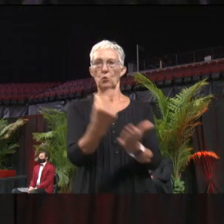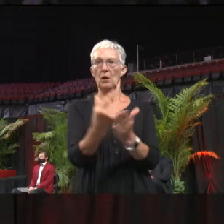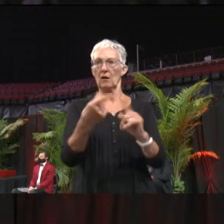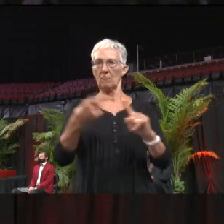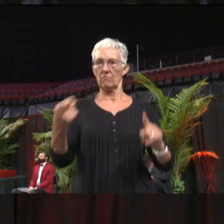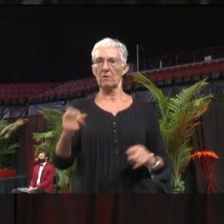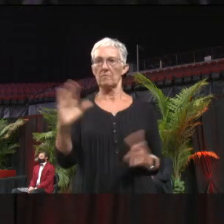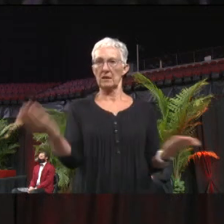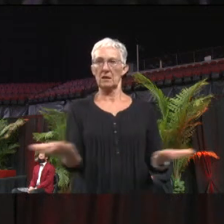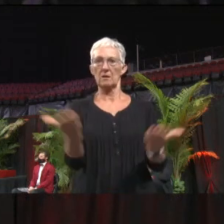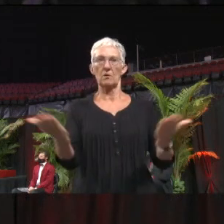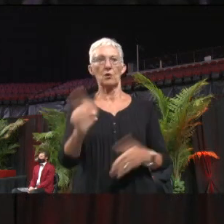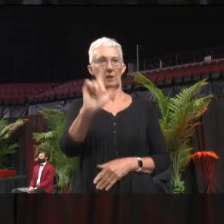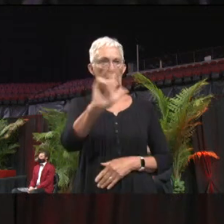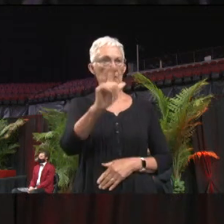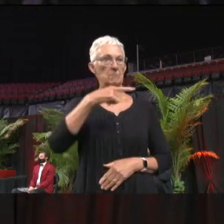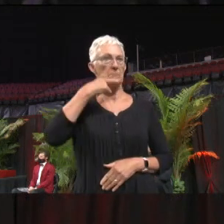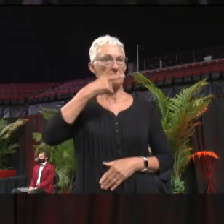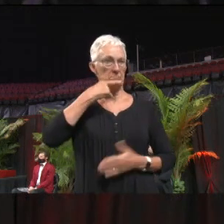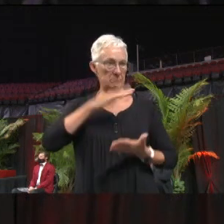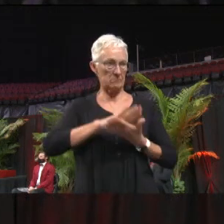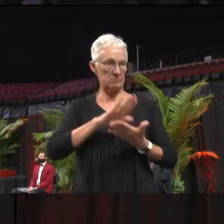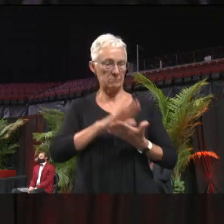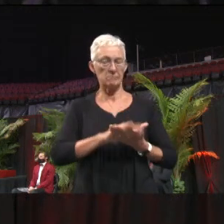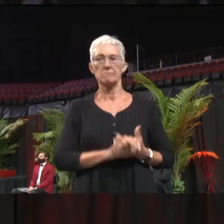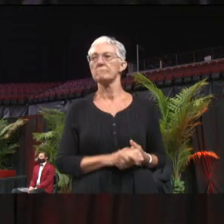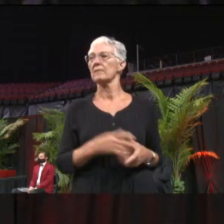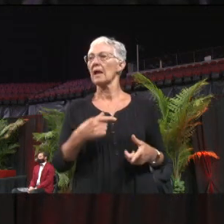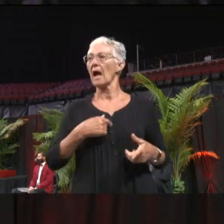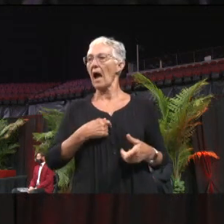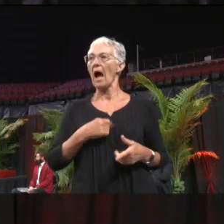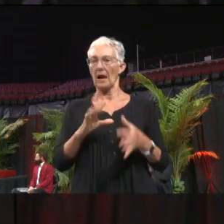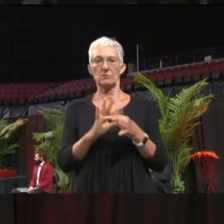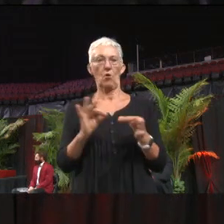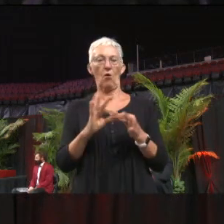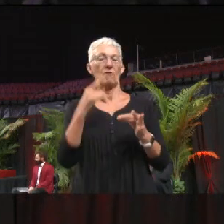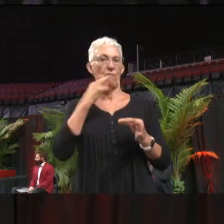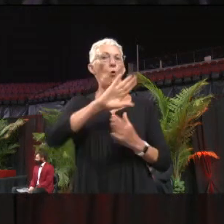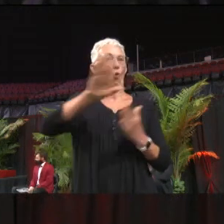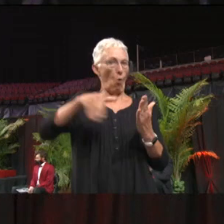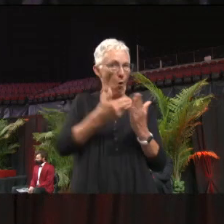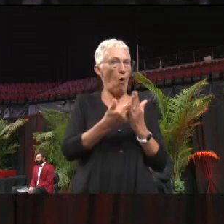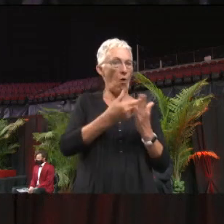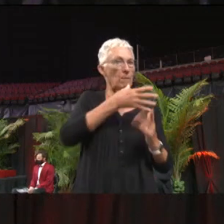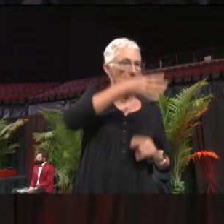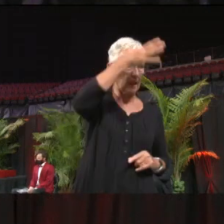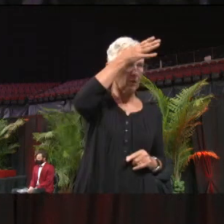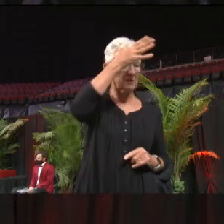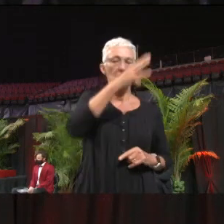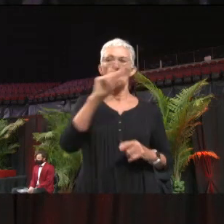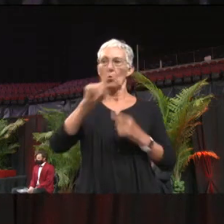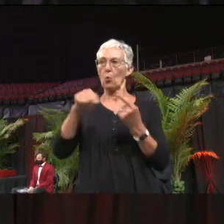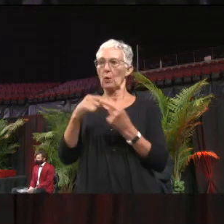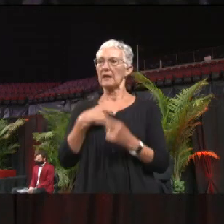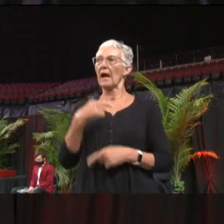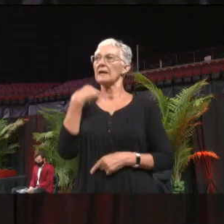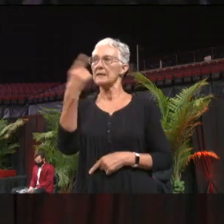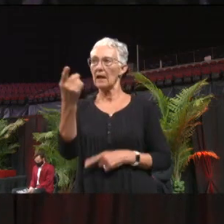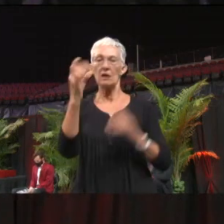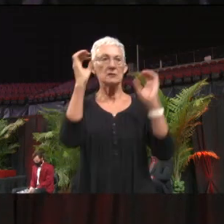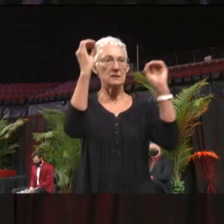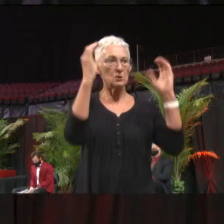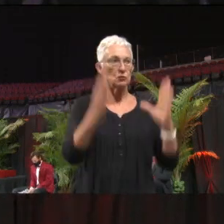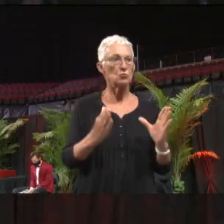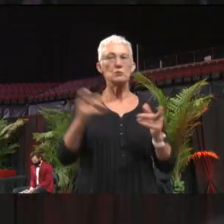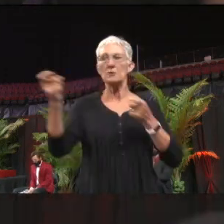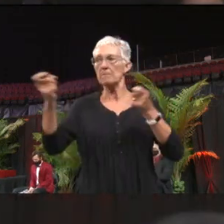I know I speak for all the parents and family of our graduates when I say to the teachers, administrators, and staff of Lincoln